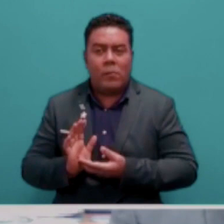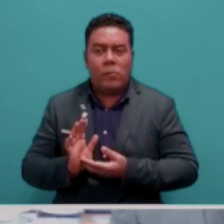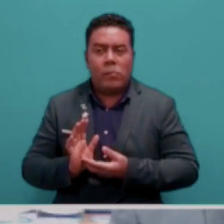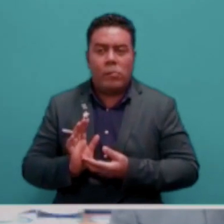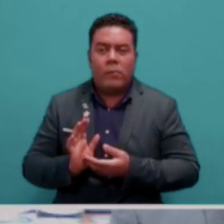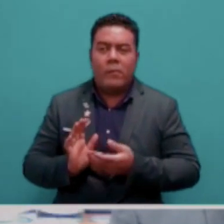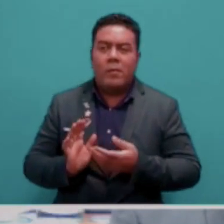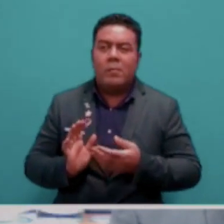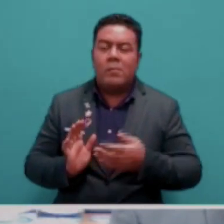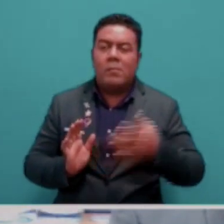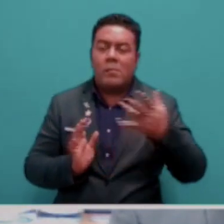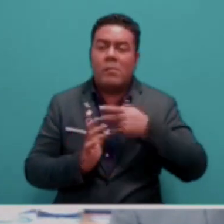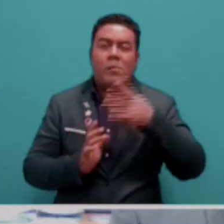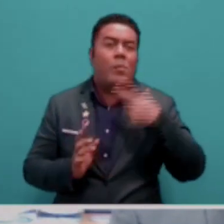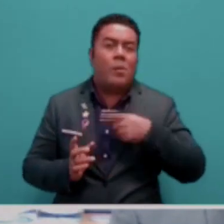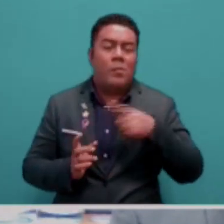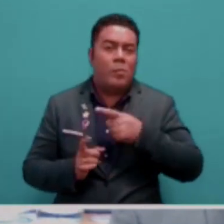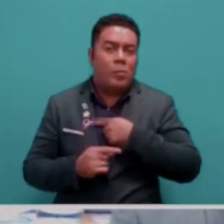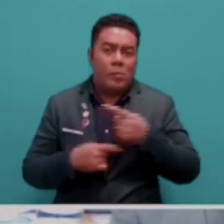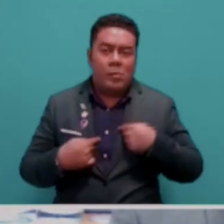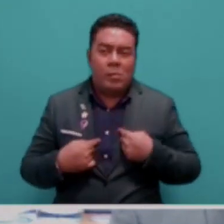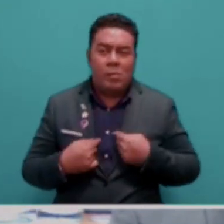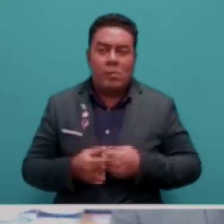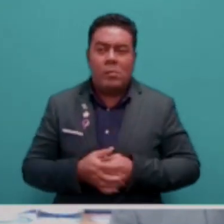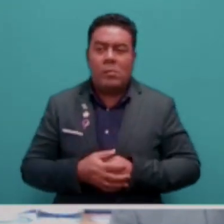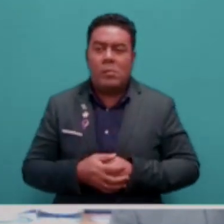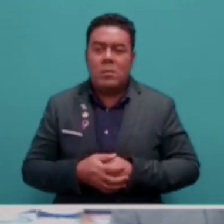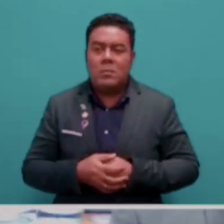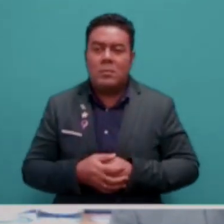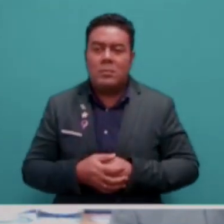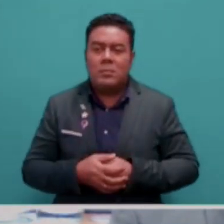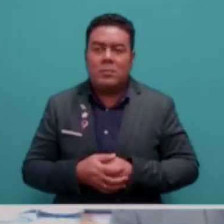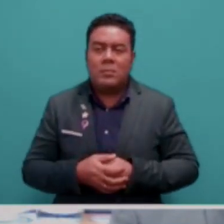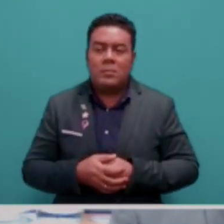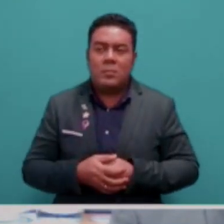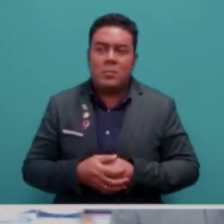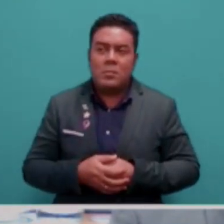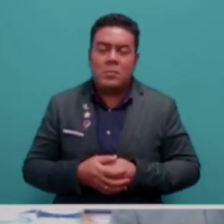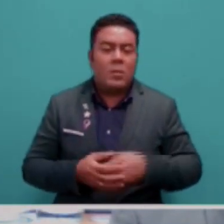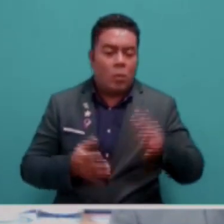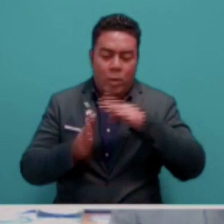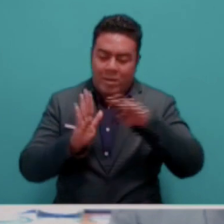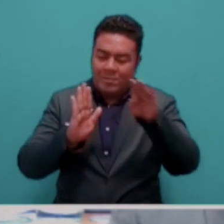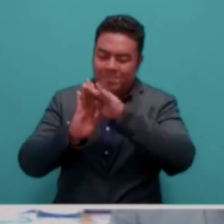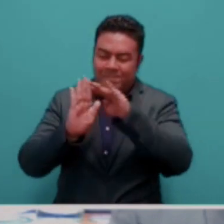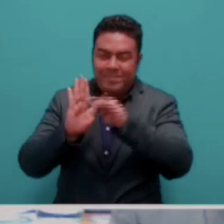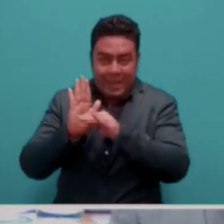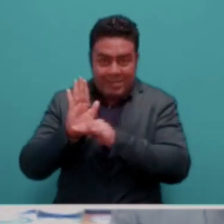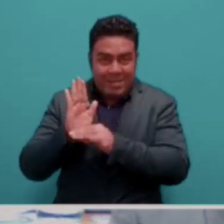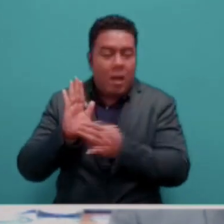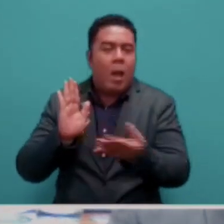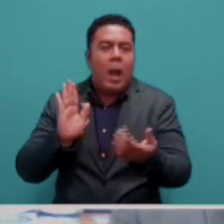Section 6, the principles to be applied when setting allowances and benefits.